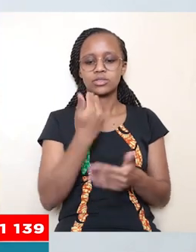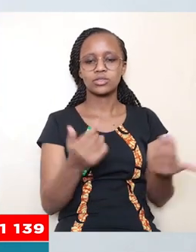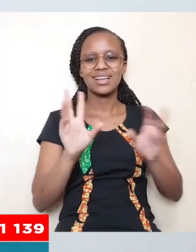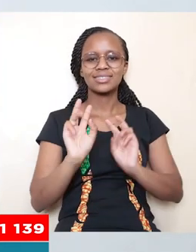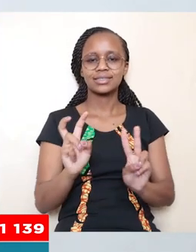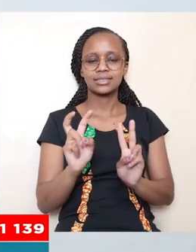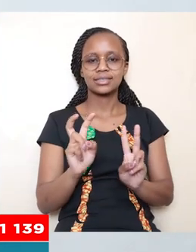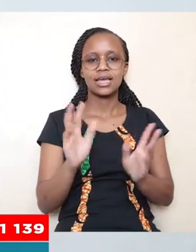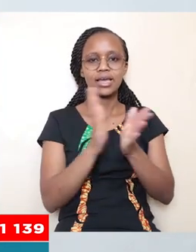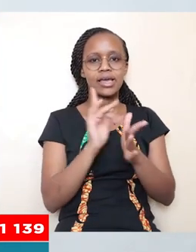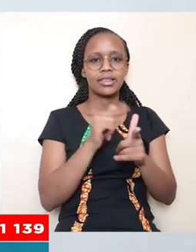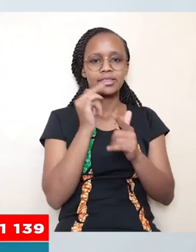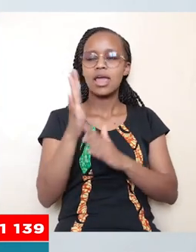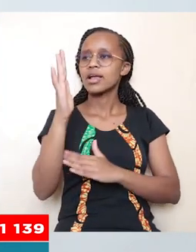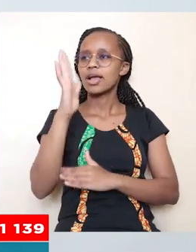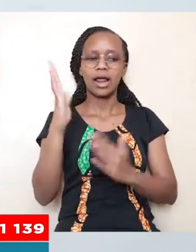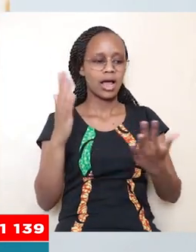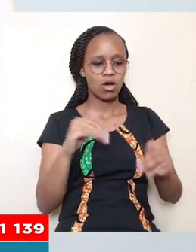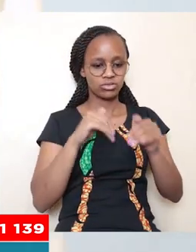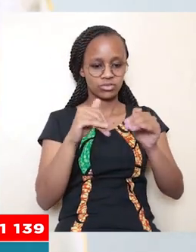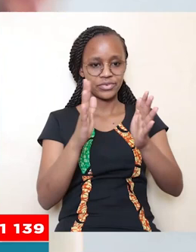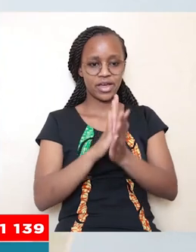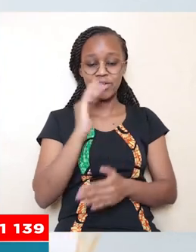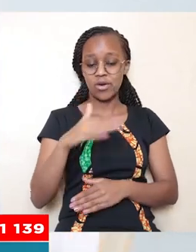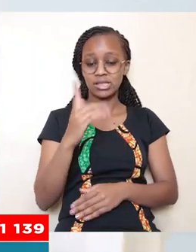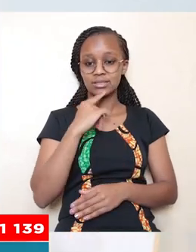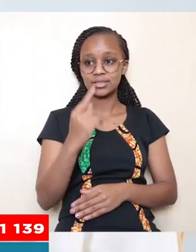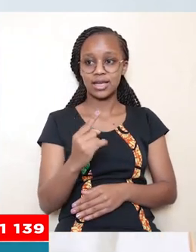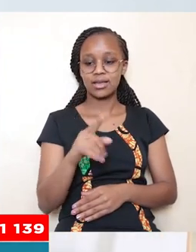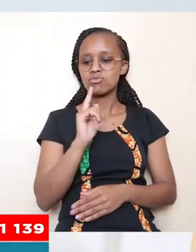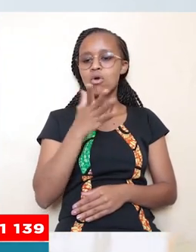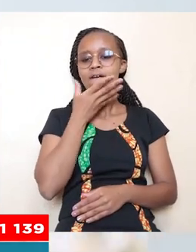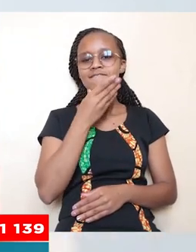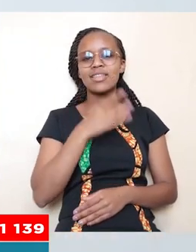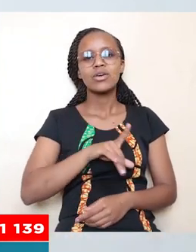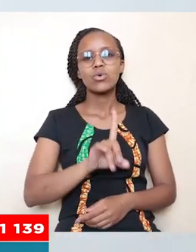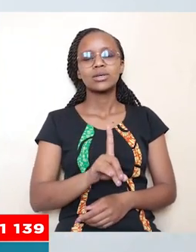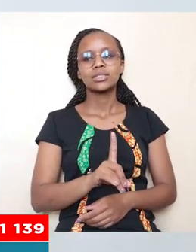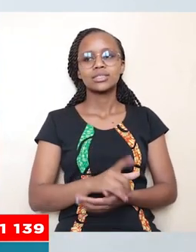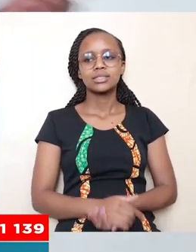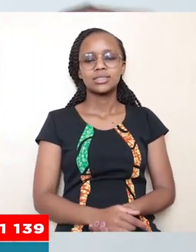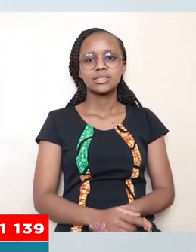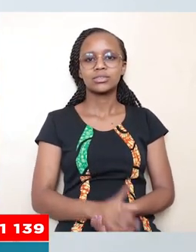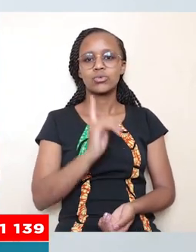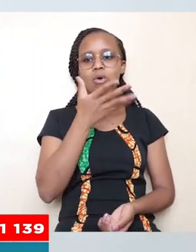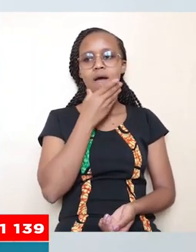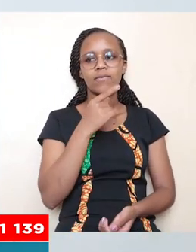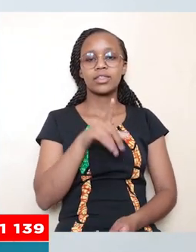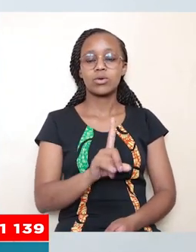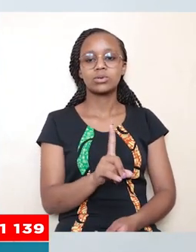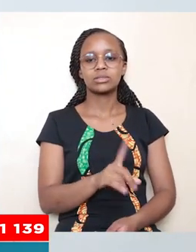see and then you guide them and always tell them, huyu ni baba yenu. Huyu ni baba